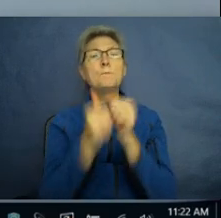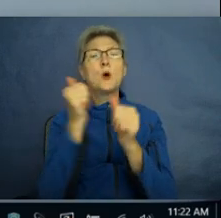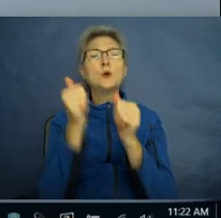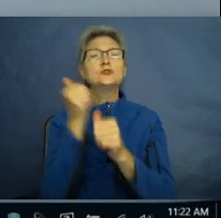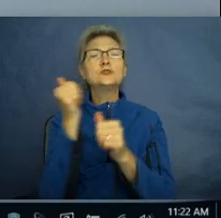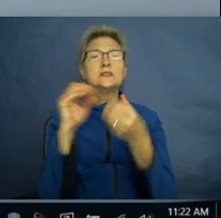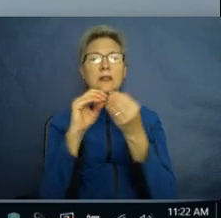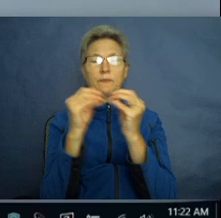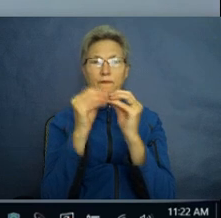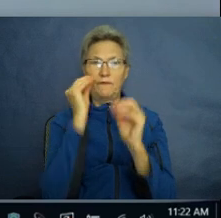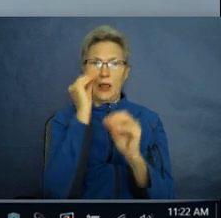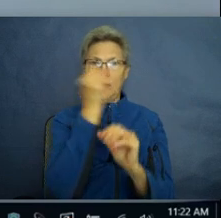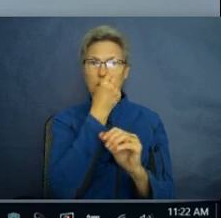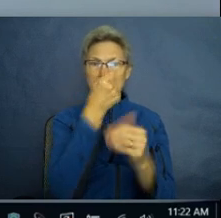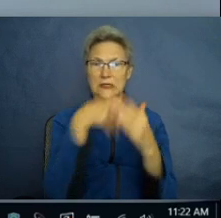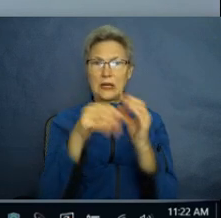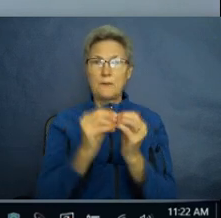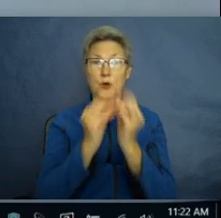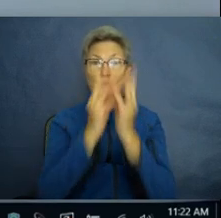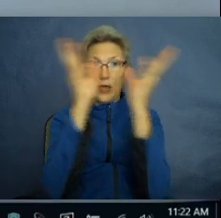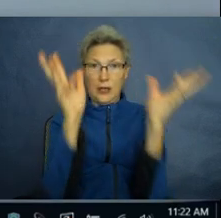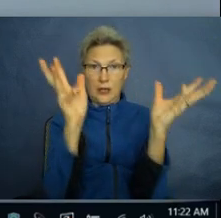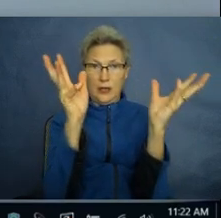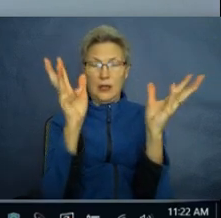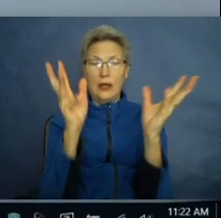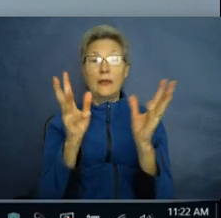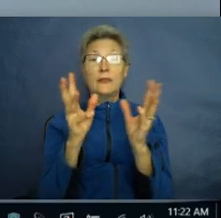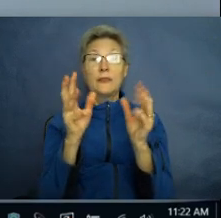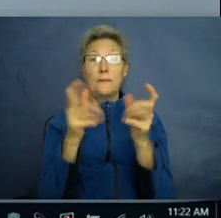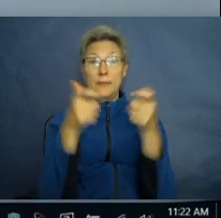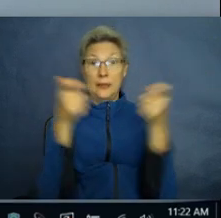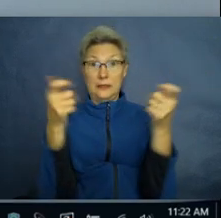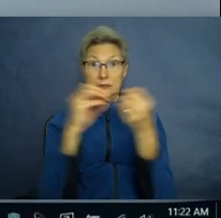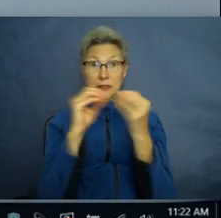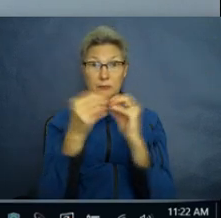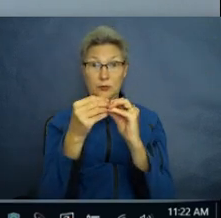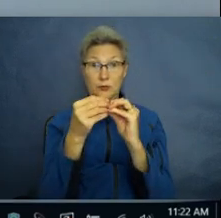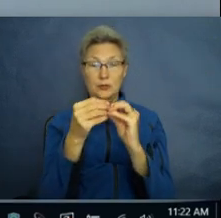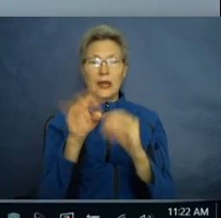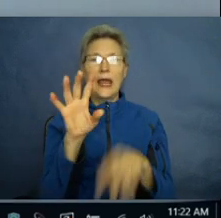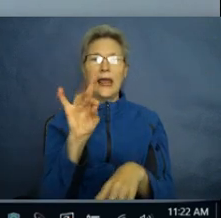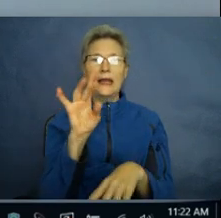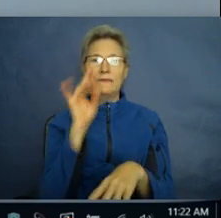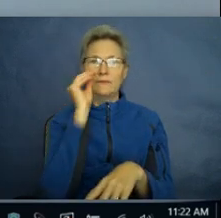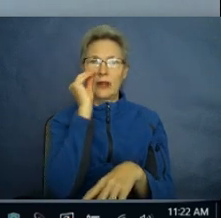of flowers that could be in a bouquet, and I'm seeing the greatest number is 8 flowers.